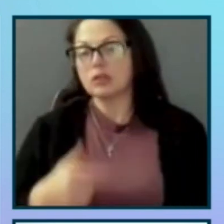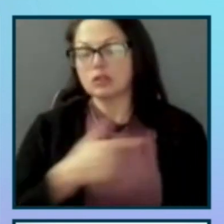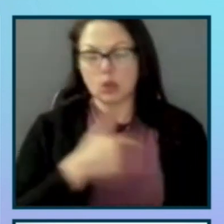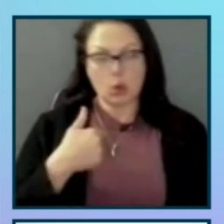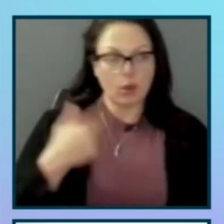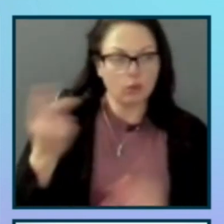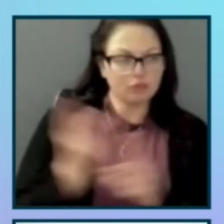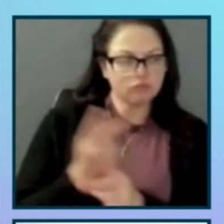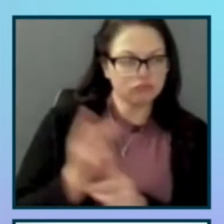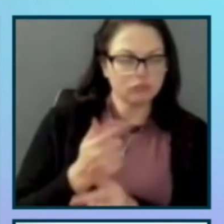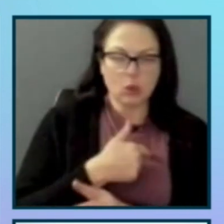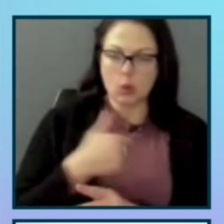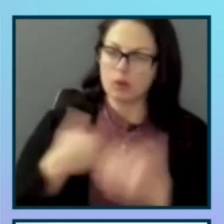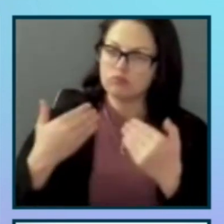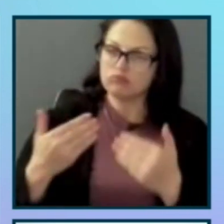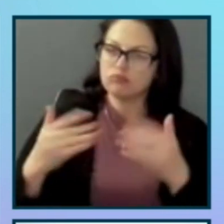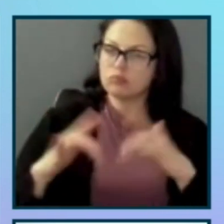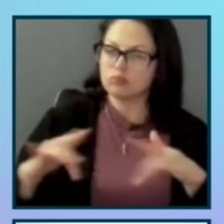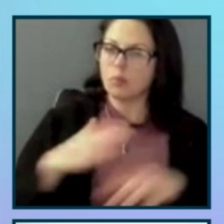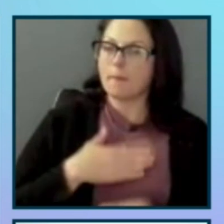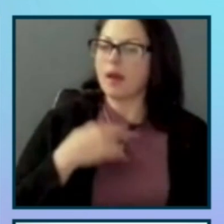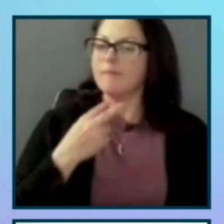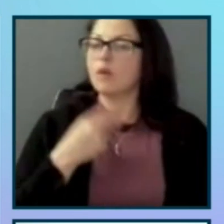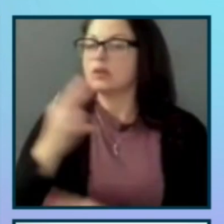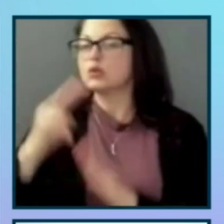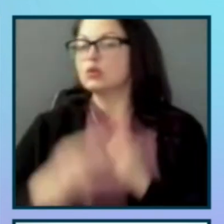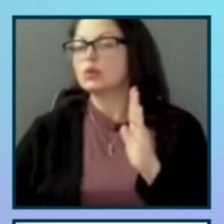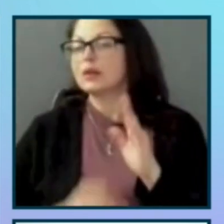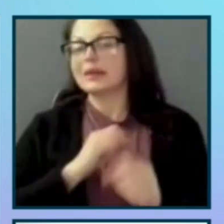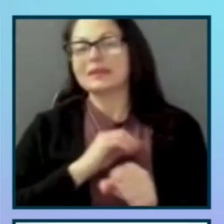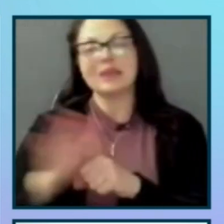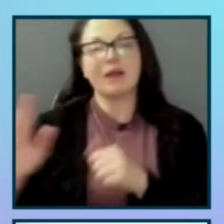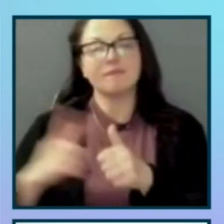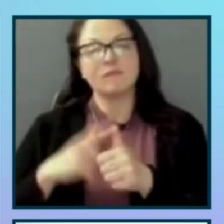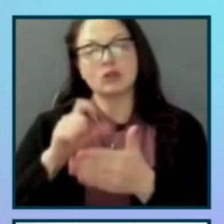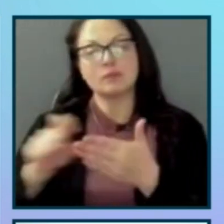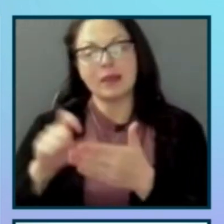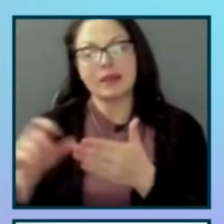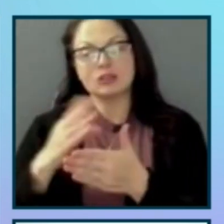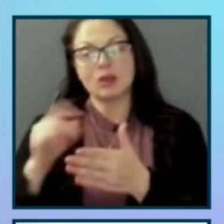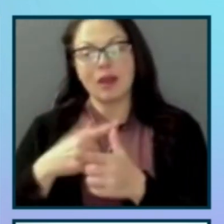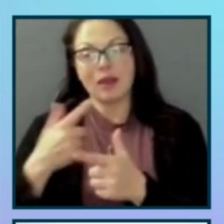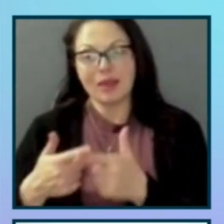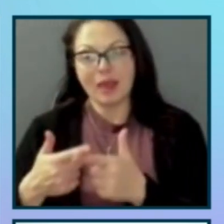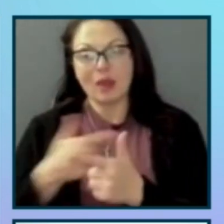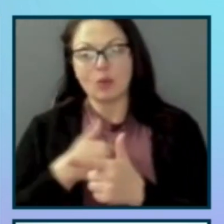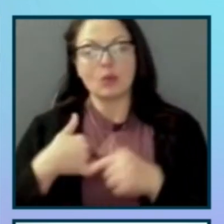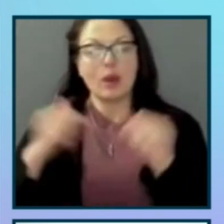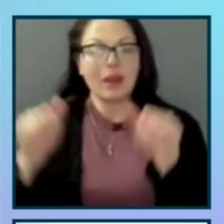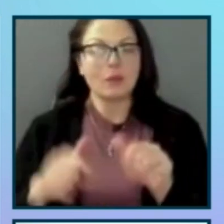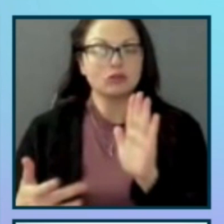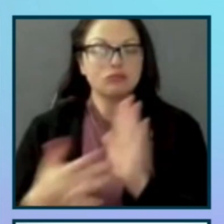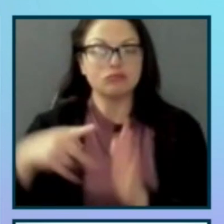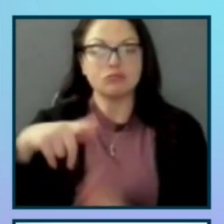this, we went ahead and recorded my voice reading off the entire first page. And then we were able to press play and